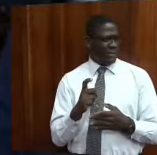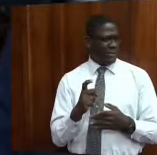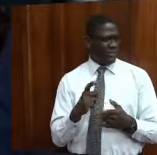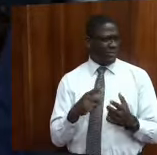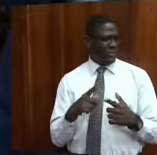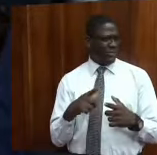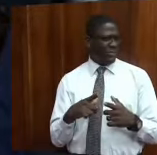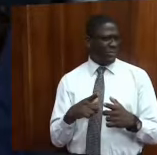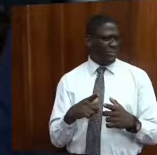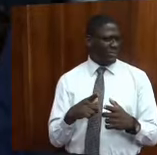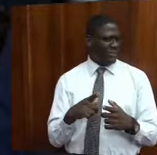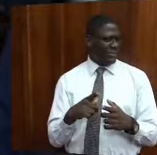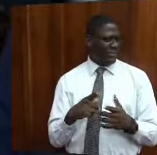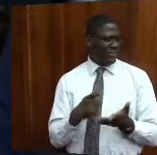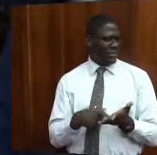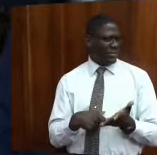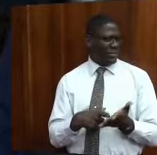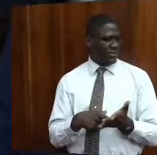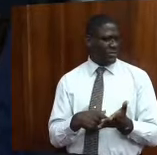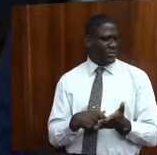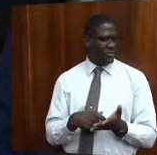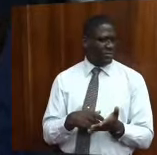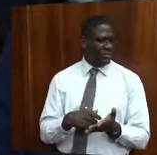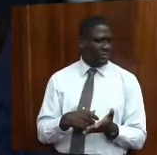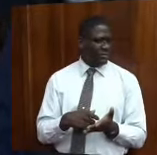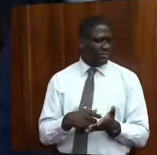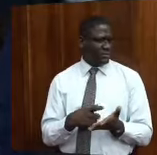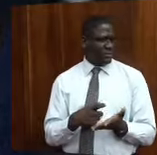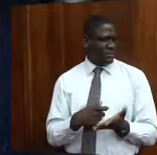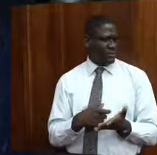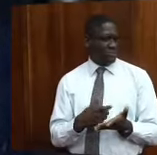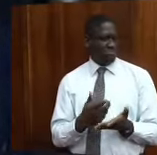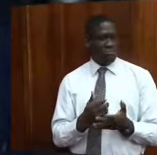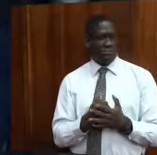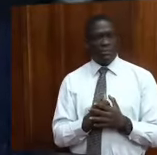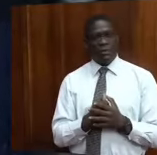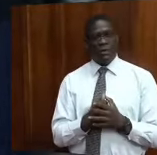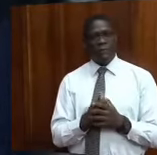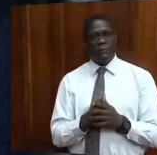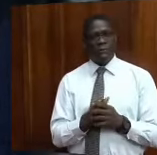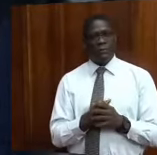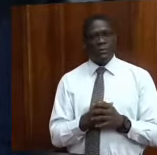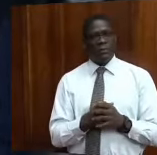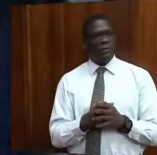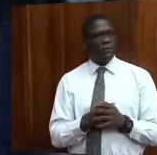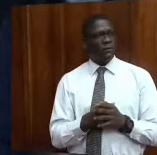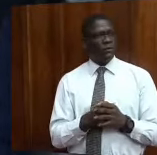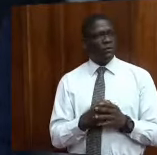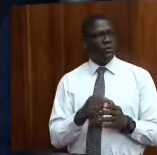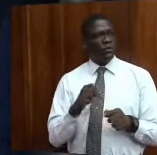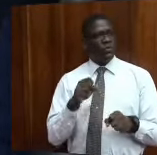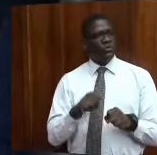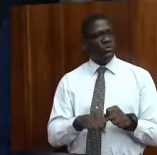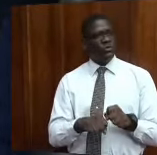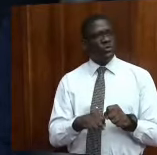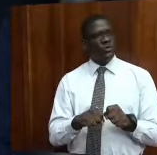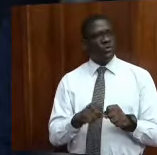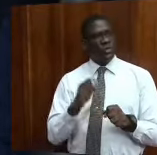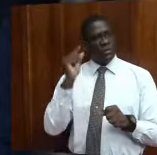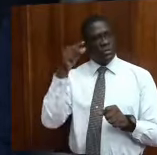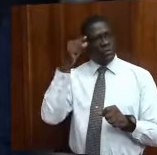million. Given the difficult economic environment, my government has decided to encourage the payment